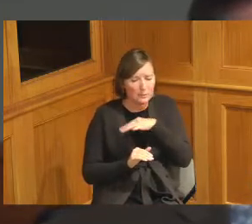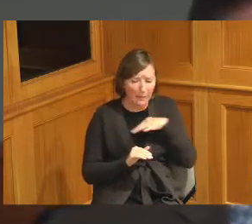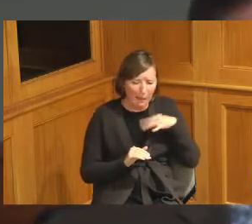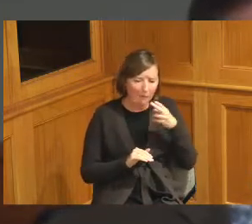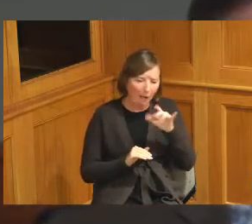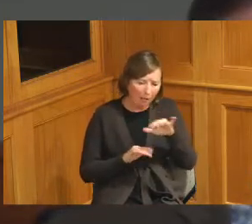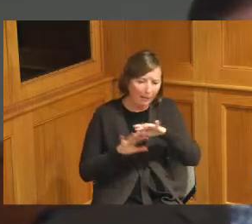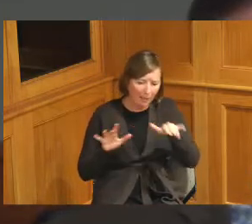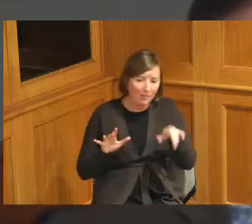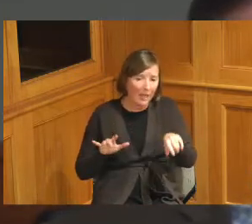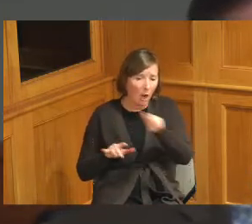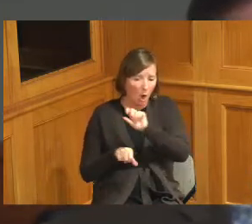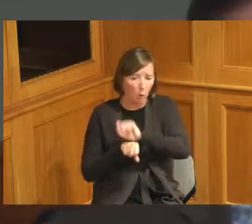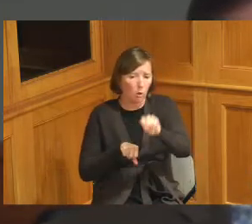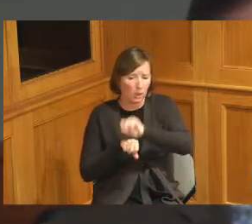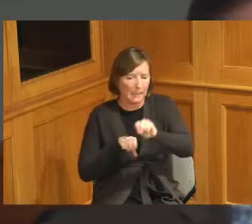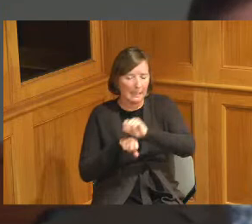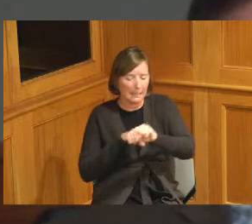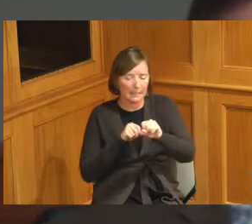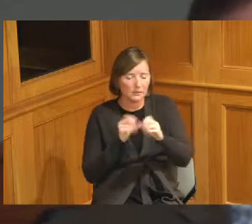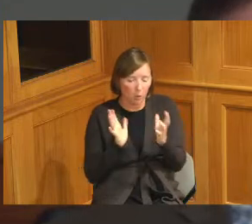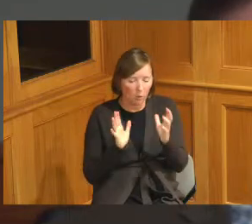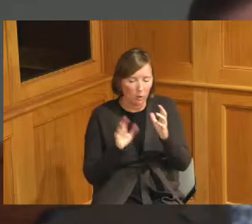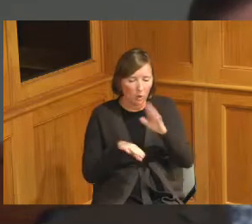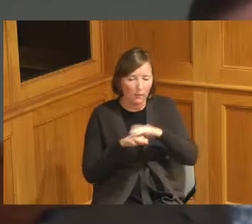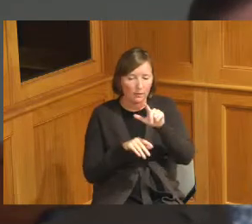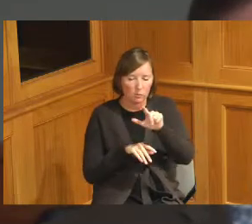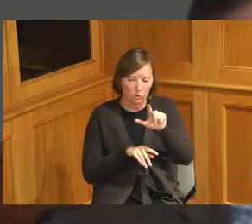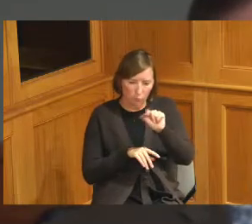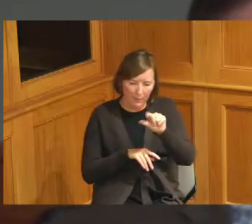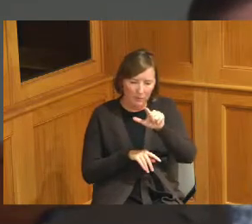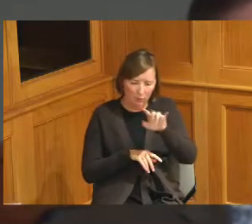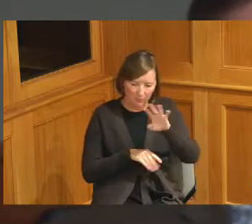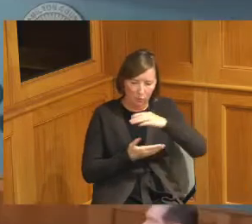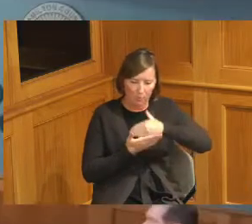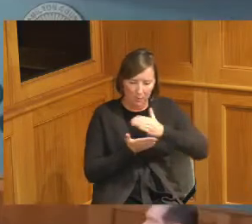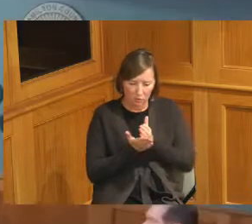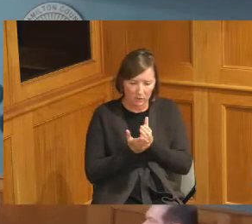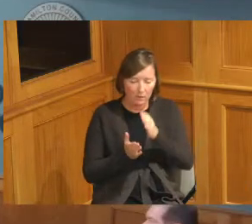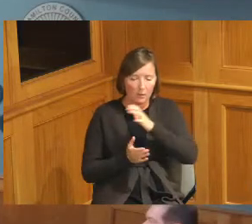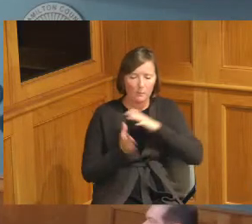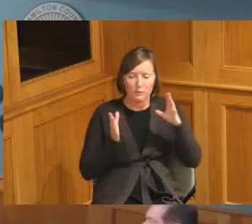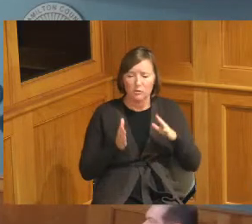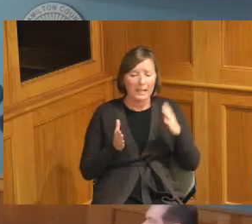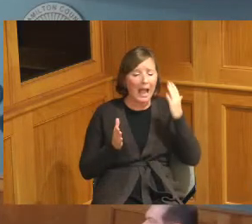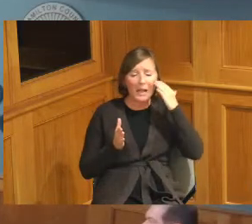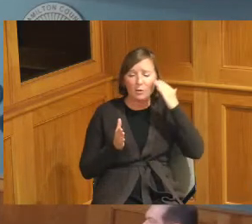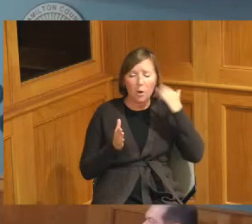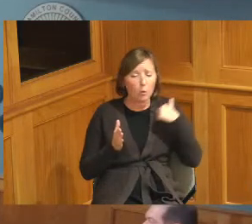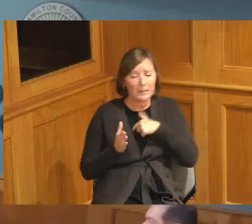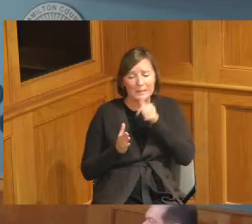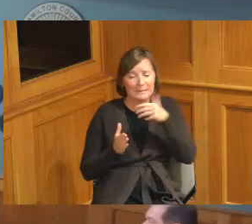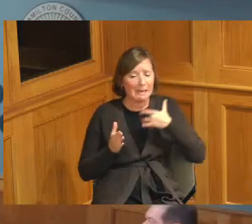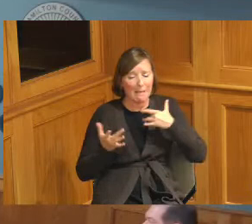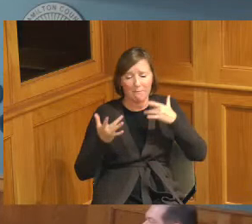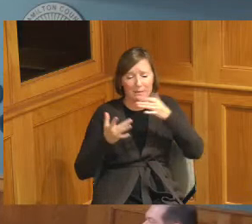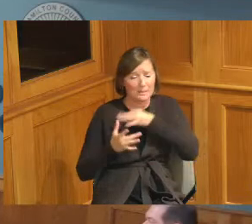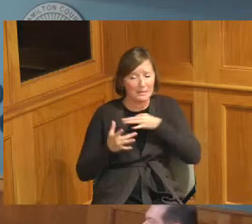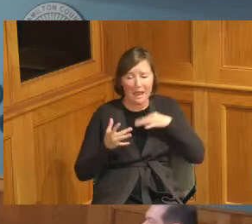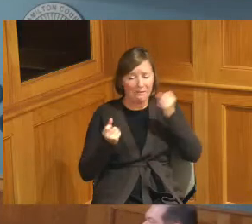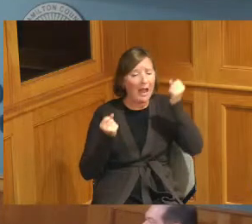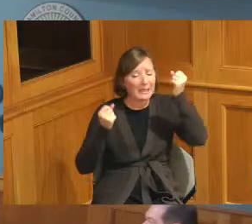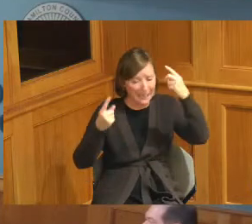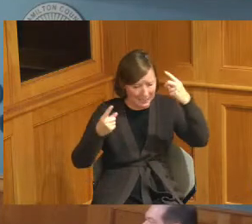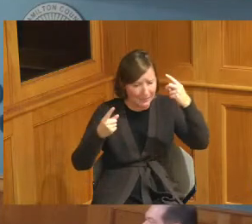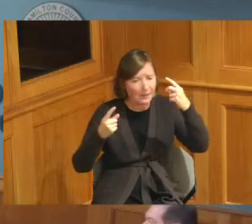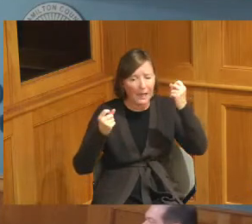cetera. So I'll work on that for the 24 budget cycle. And I understand things like we didn't know about the staffing, so I get that part. I'm not